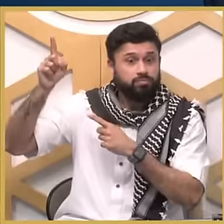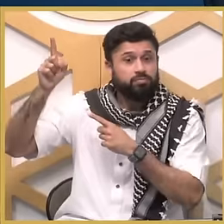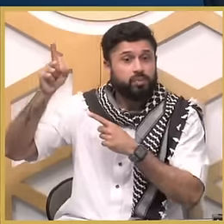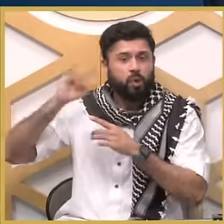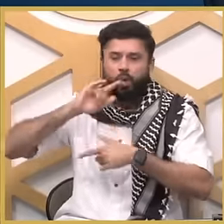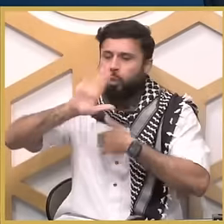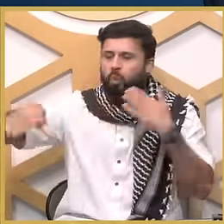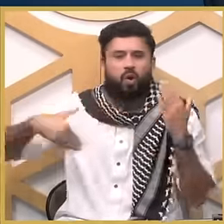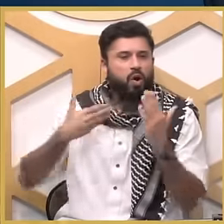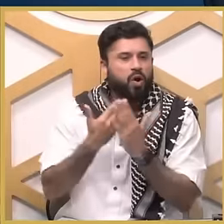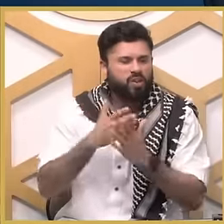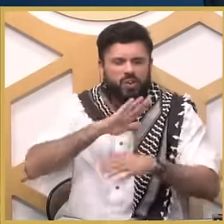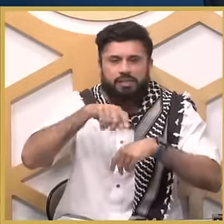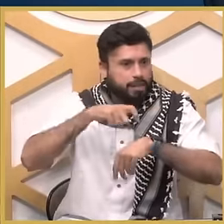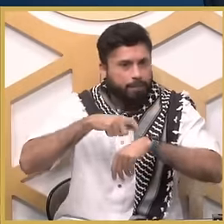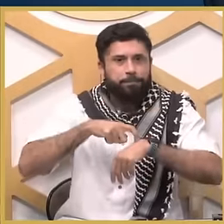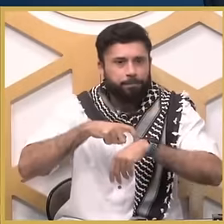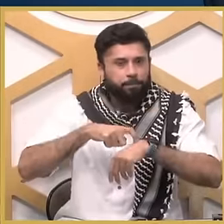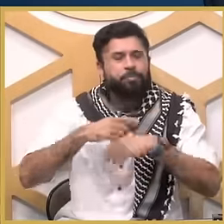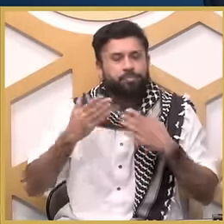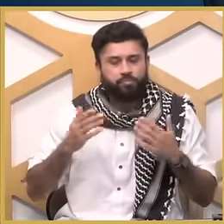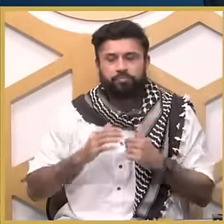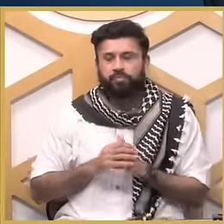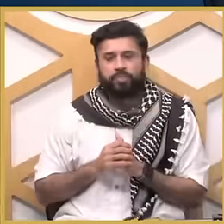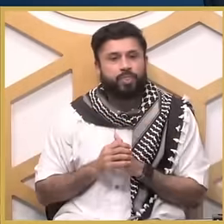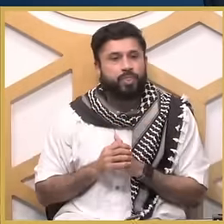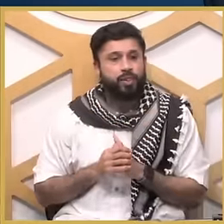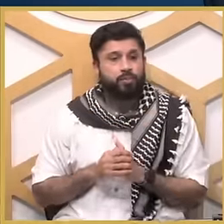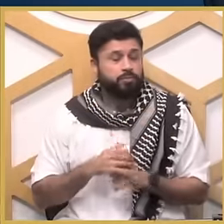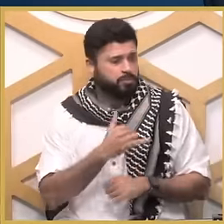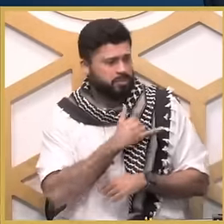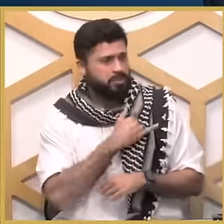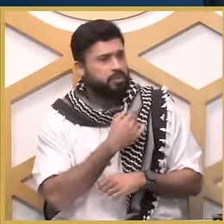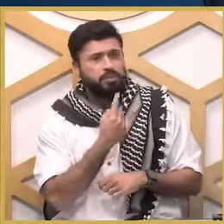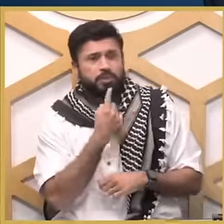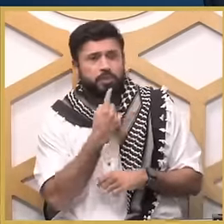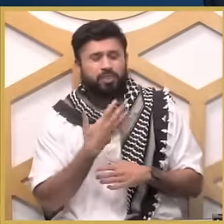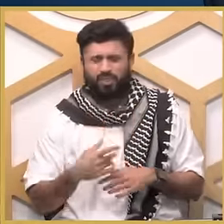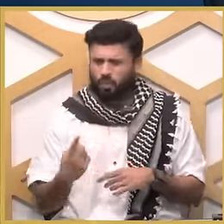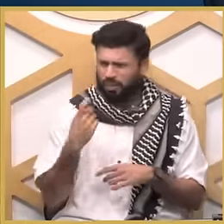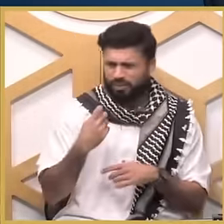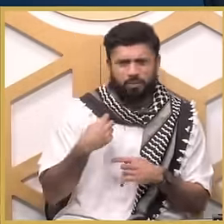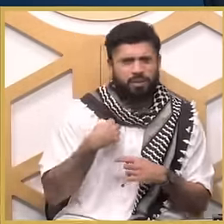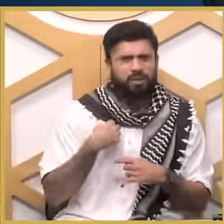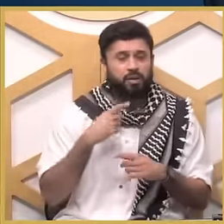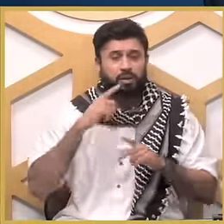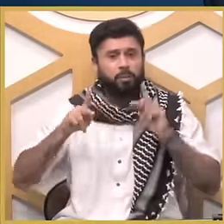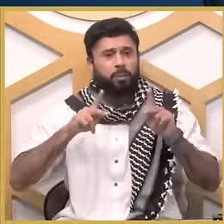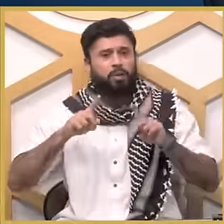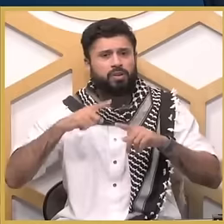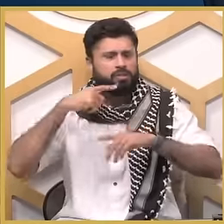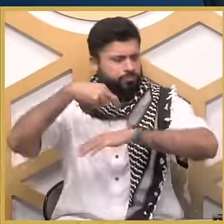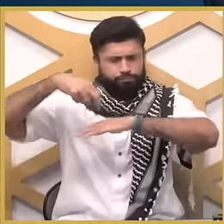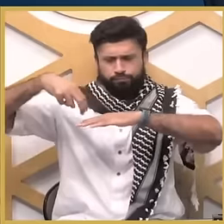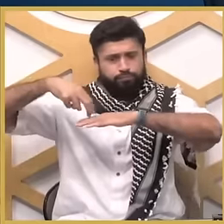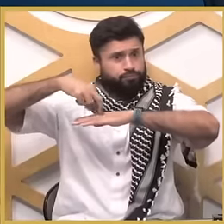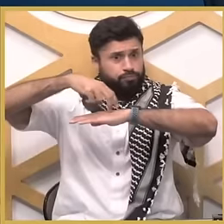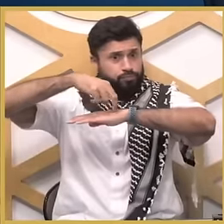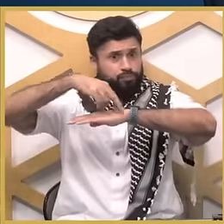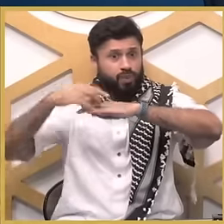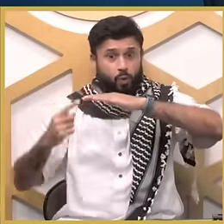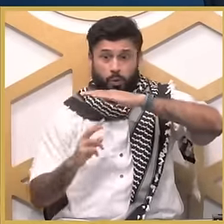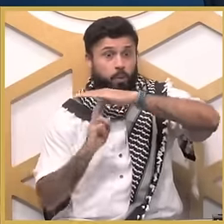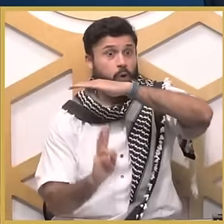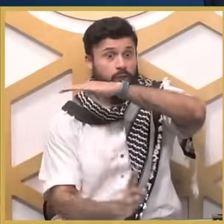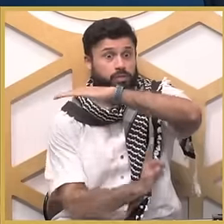want to clarify something here on this question. Someone is asking about the people who will cross over the bridge and fall into Jahannam, and then the believers go and collect them out from